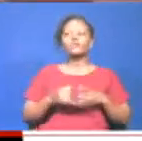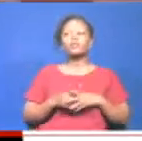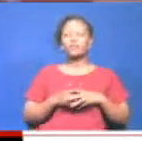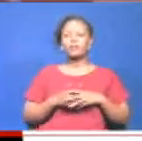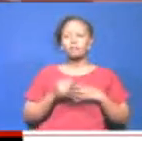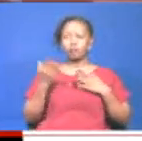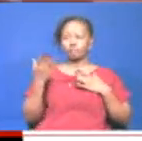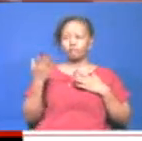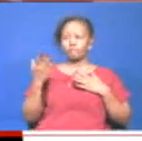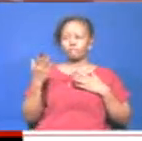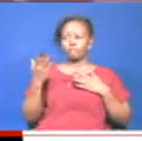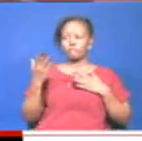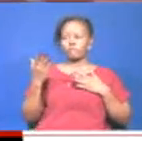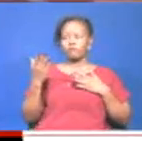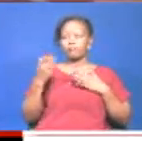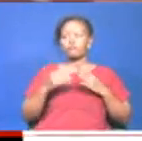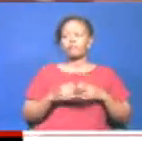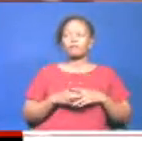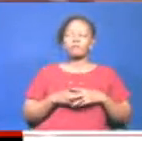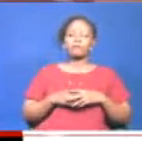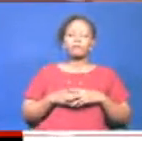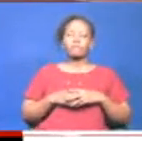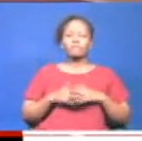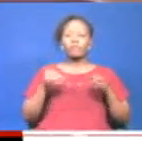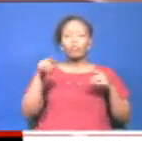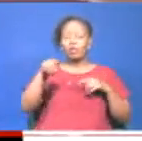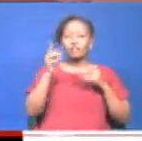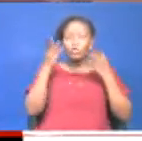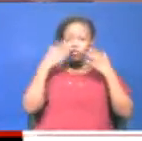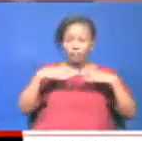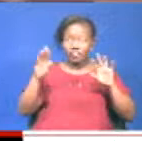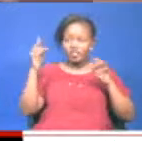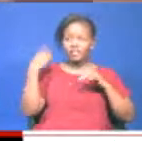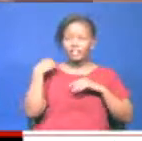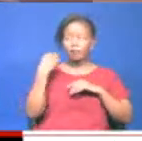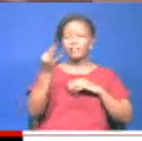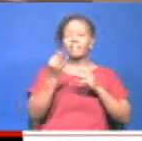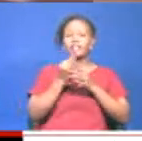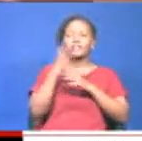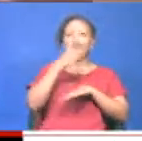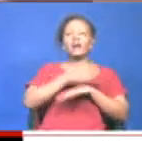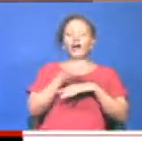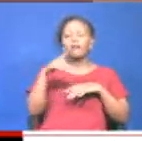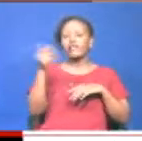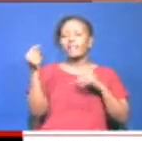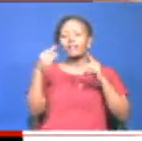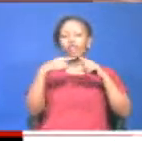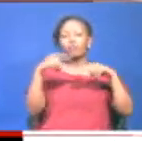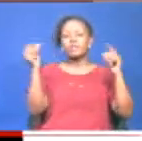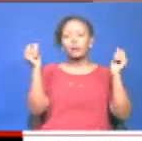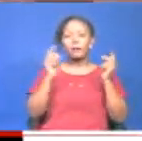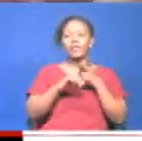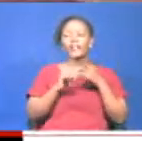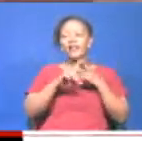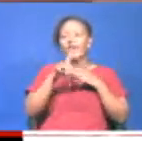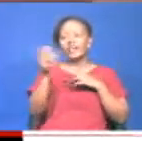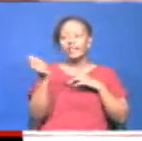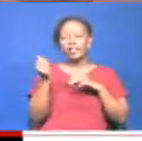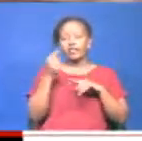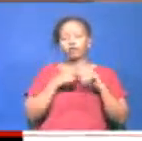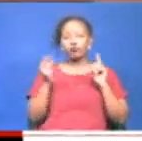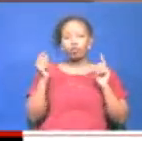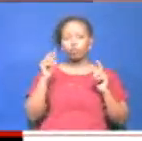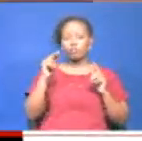Omanyala third from the right-hand side. He finished third behind Abdul Hakim of Japan and Edward Osein Ketia of New